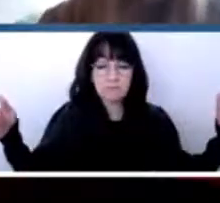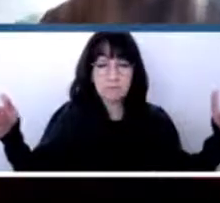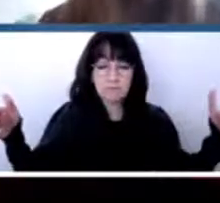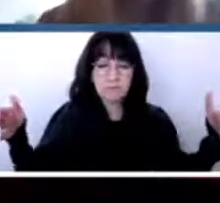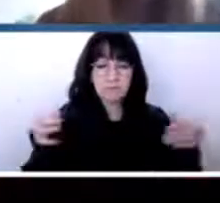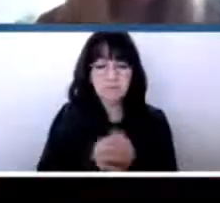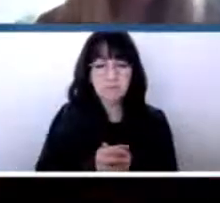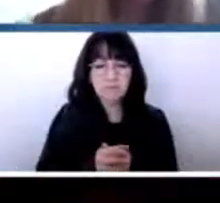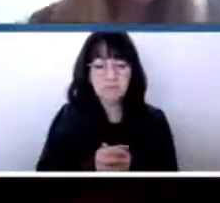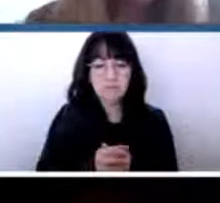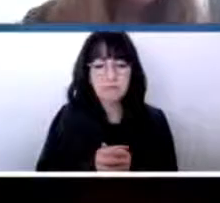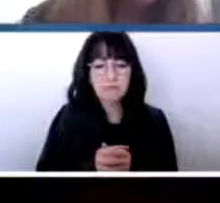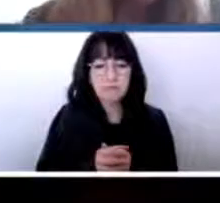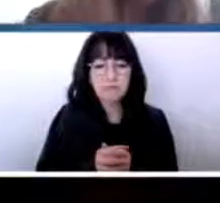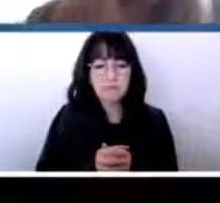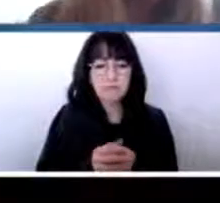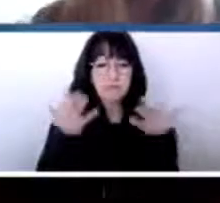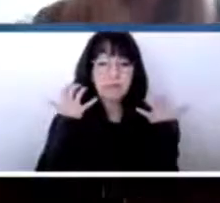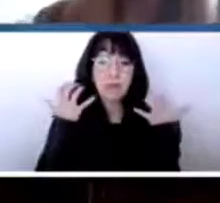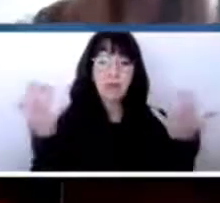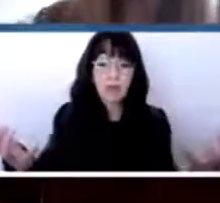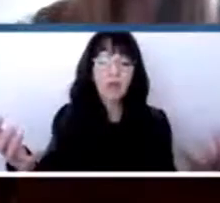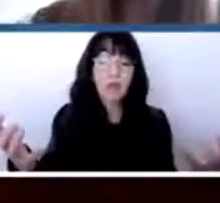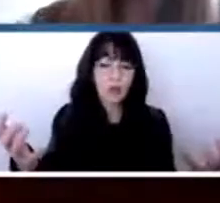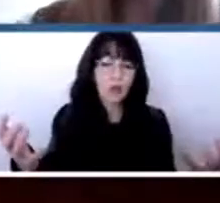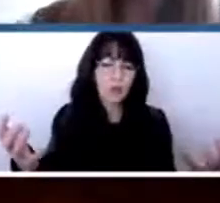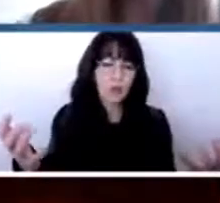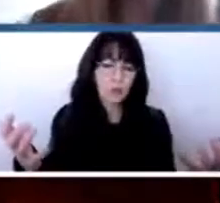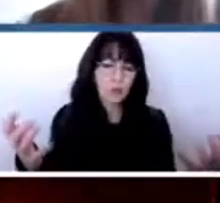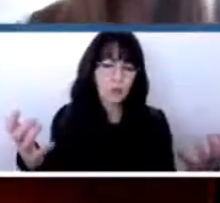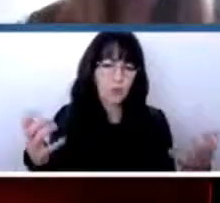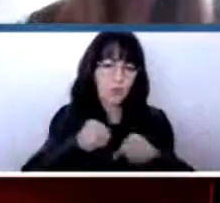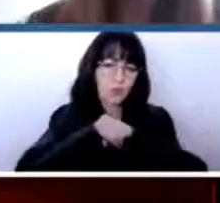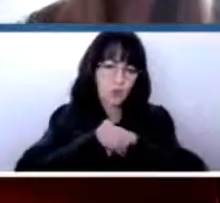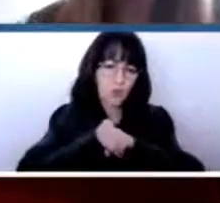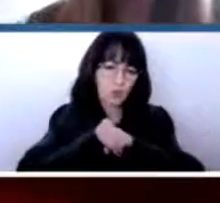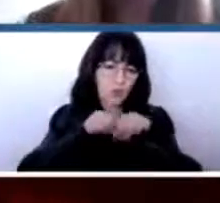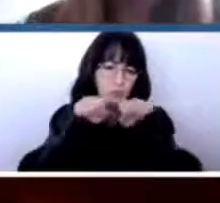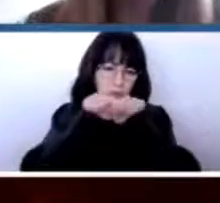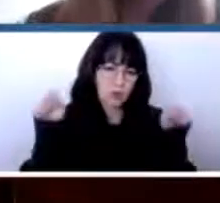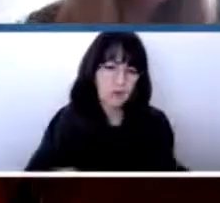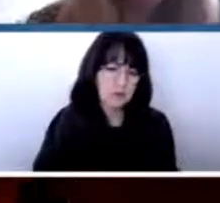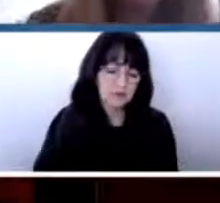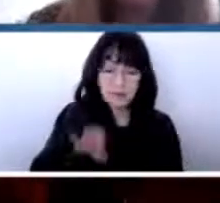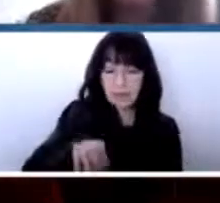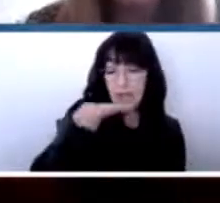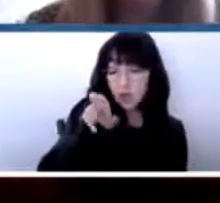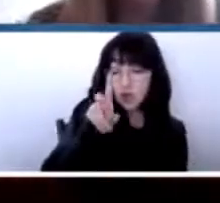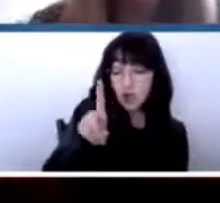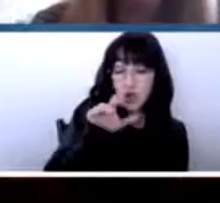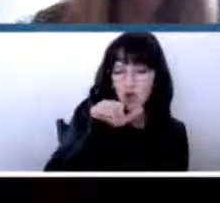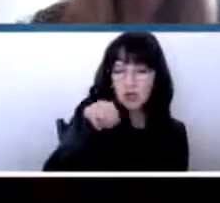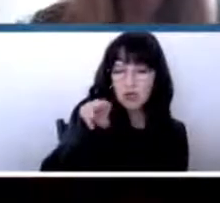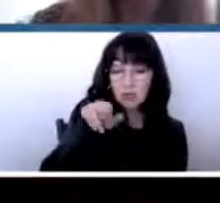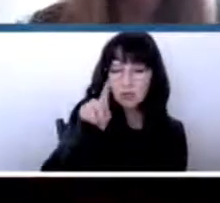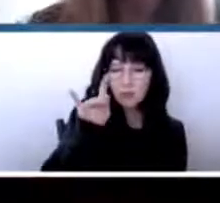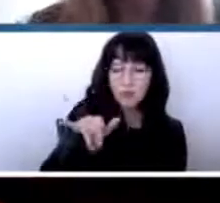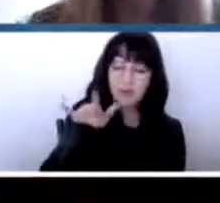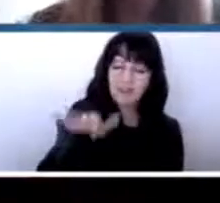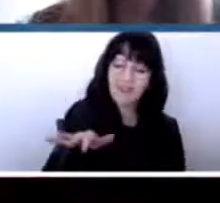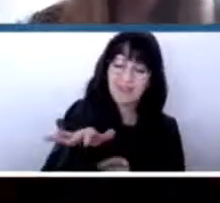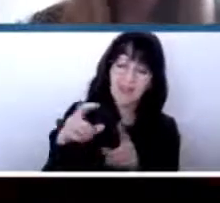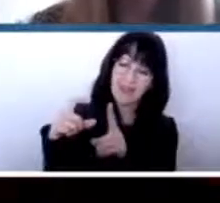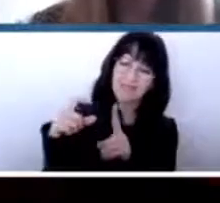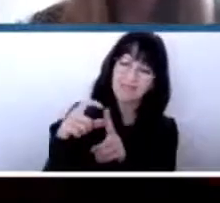Meredith. So herd immunity is a concept that we use a lot with